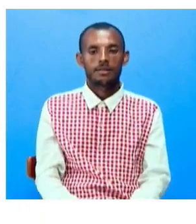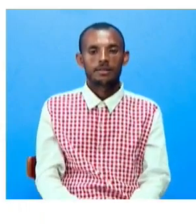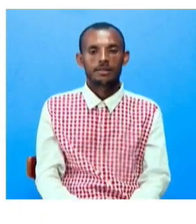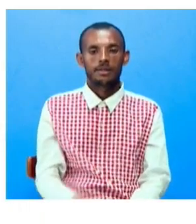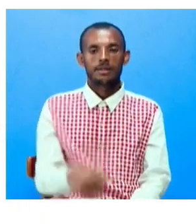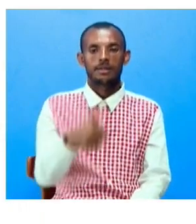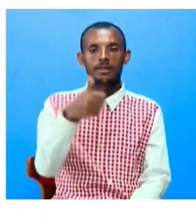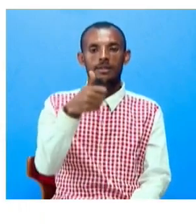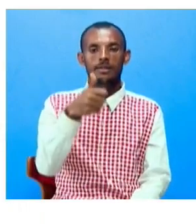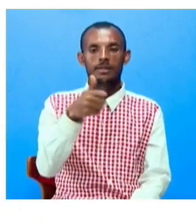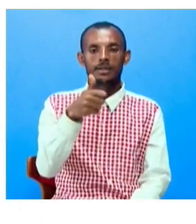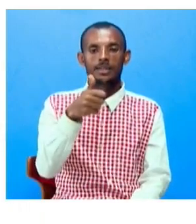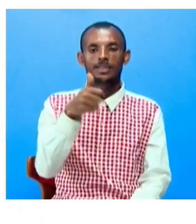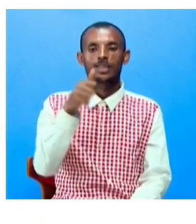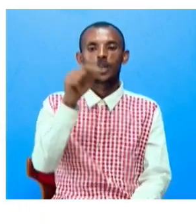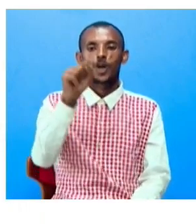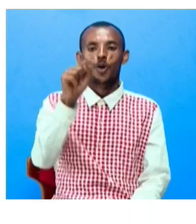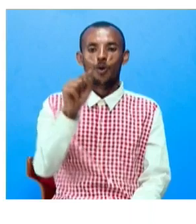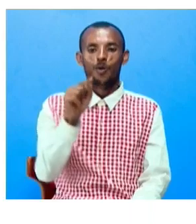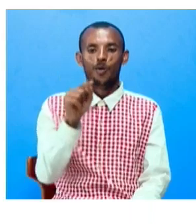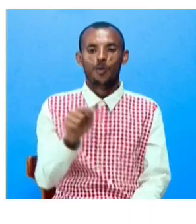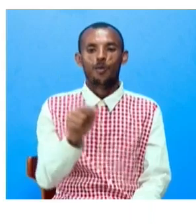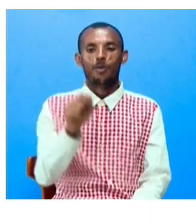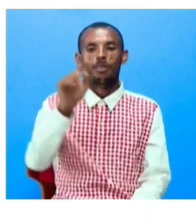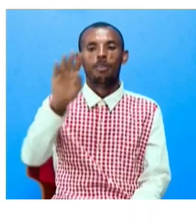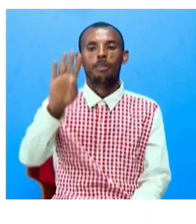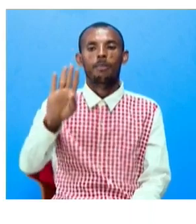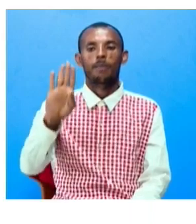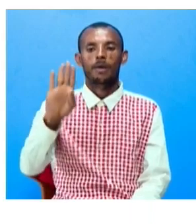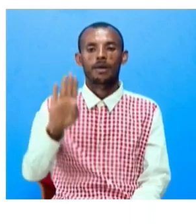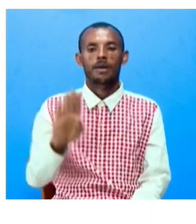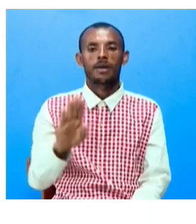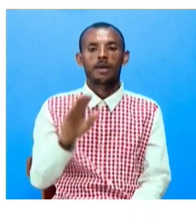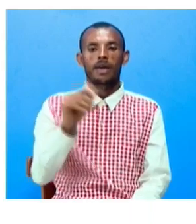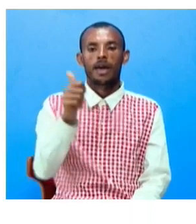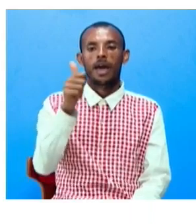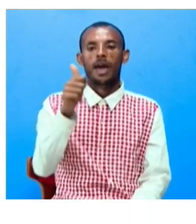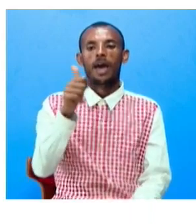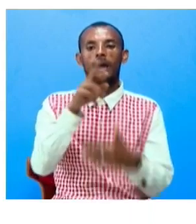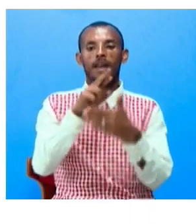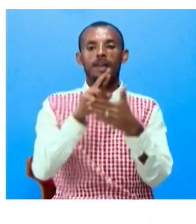A dot B, or this is A ratio B.